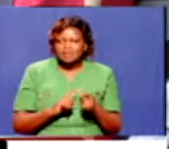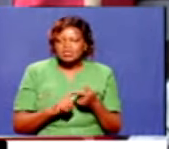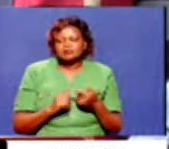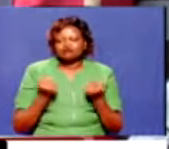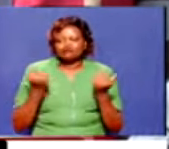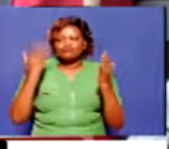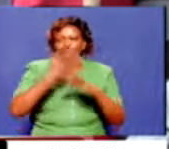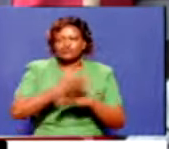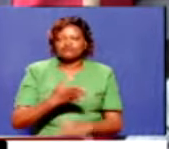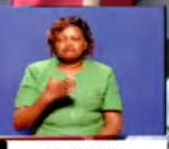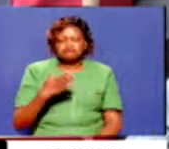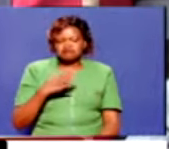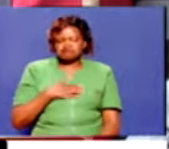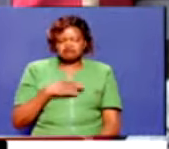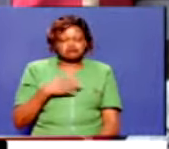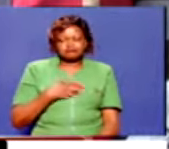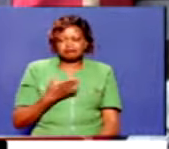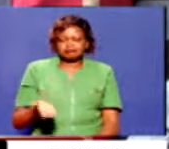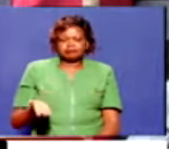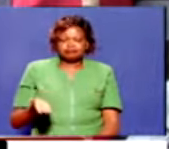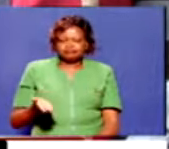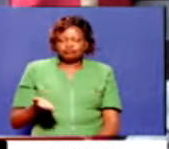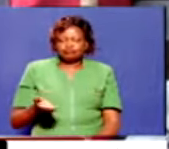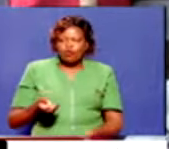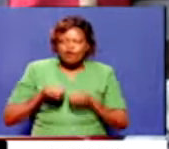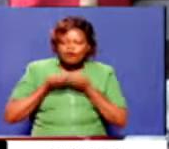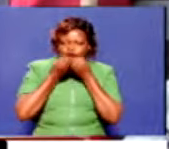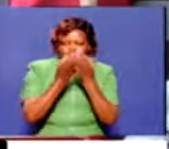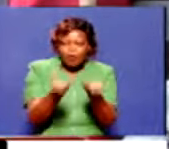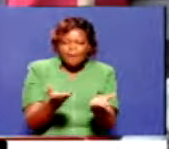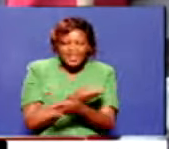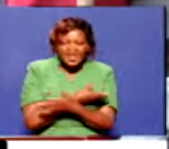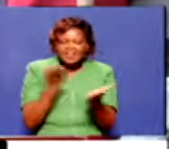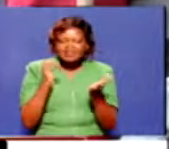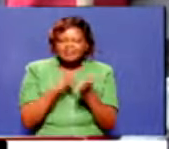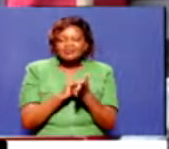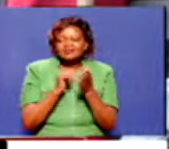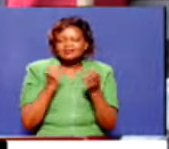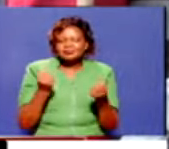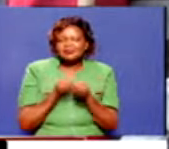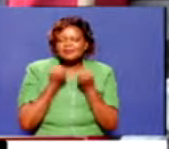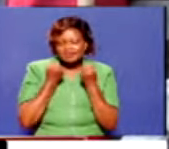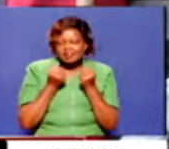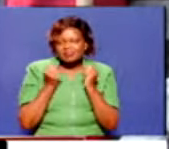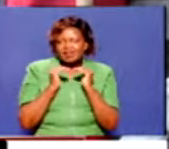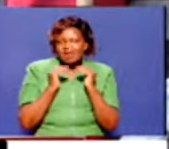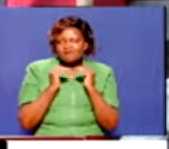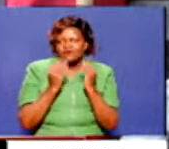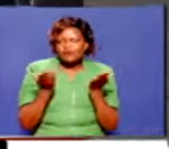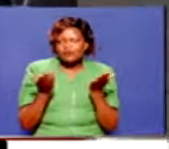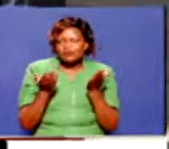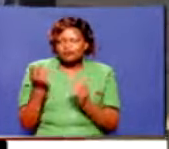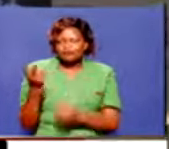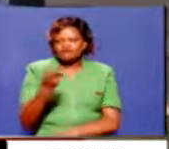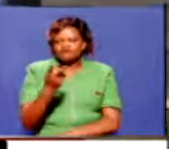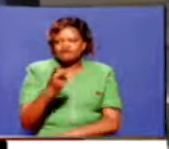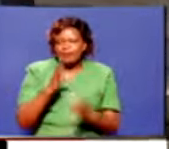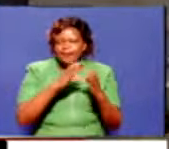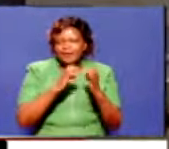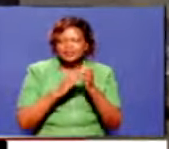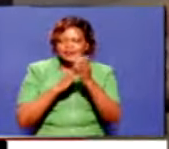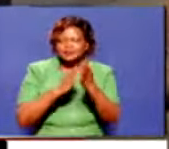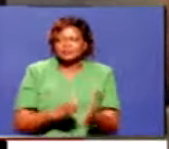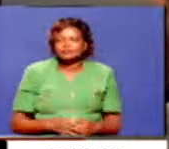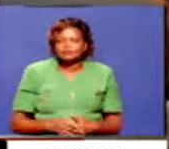my pay grade to divulge to you anything which has come up at the level of the two party leaders. John